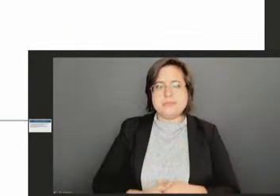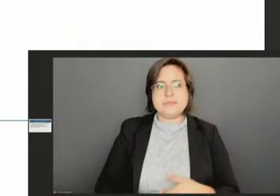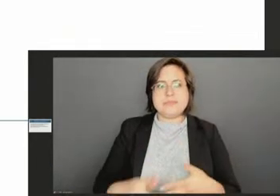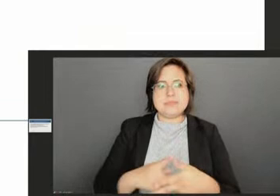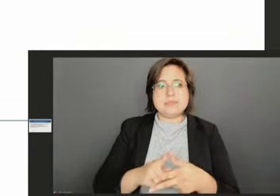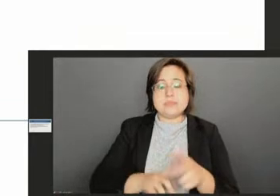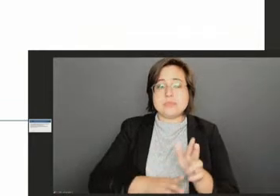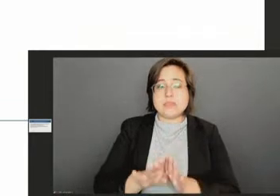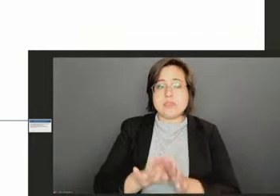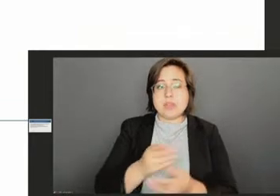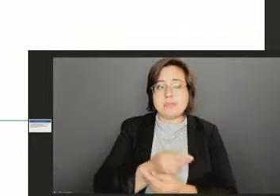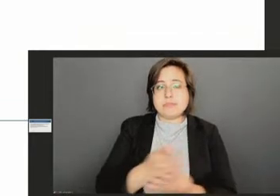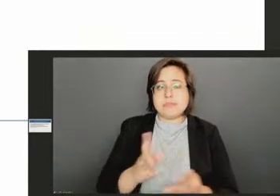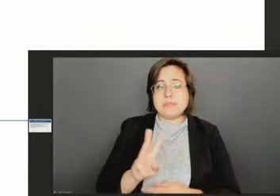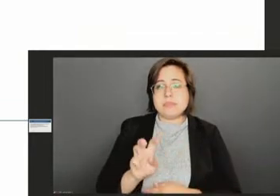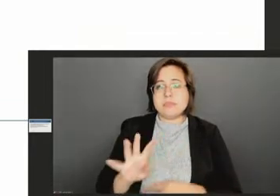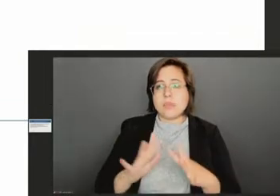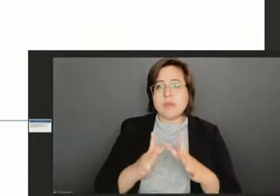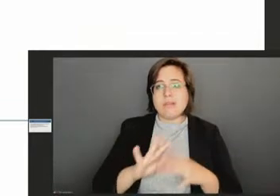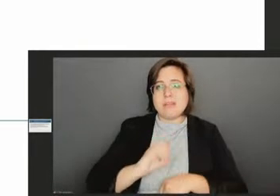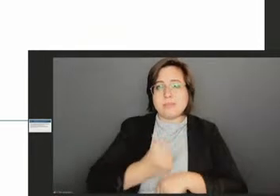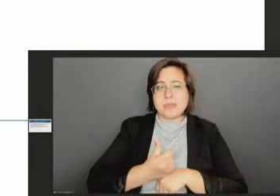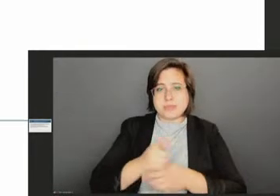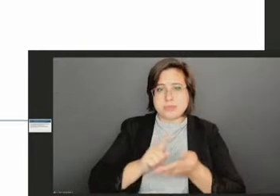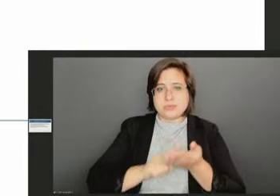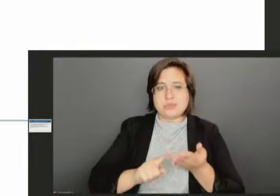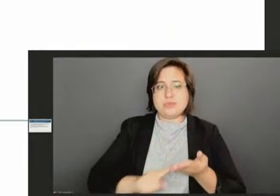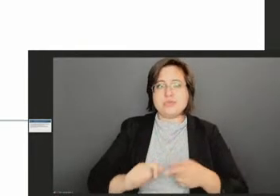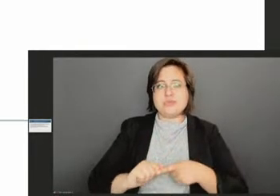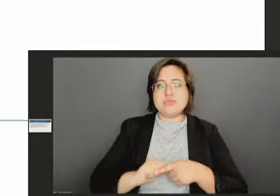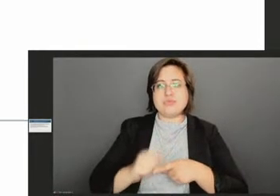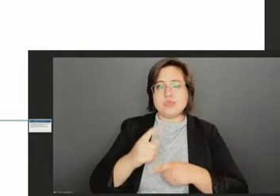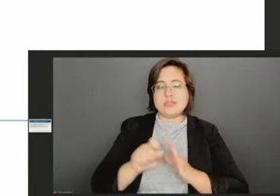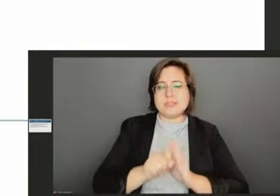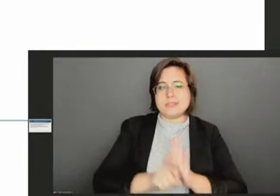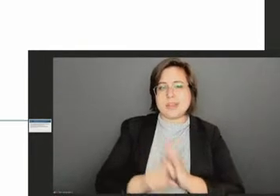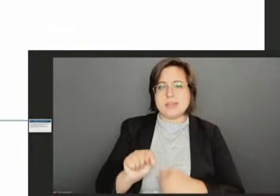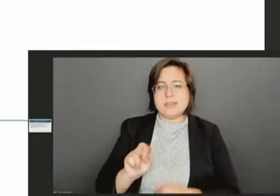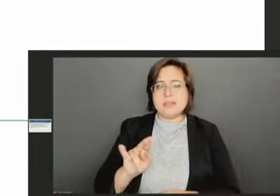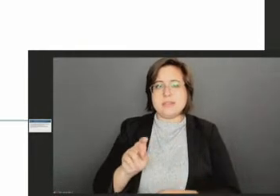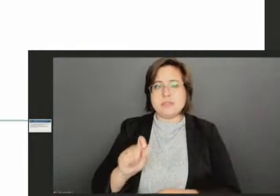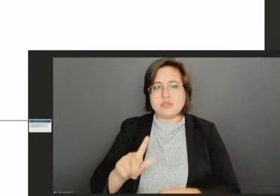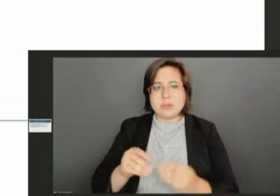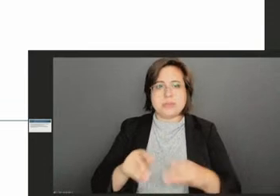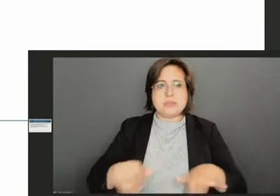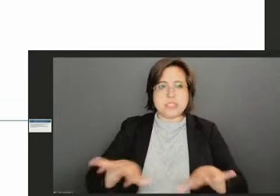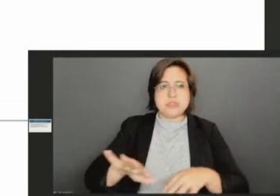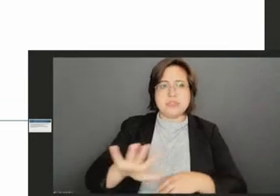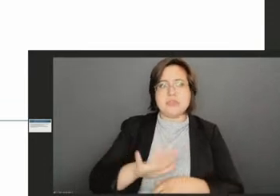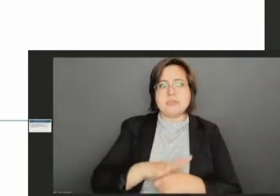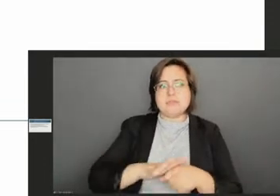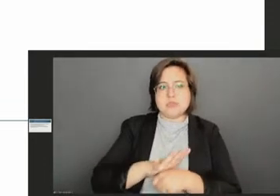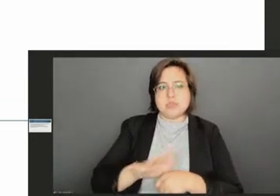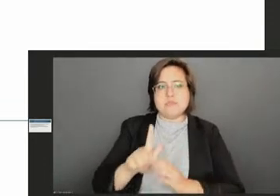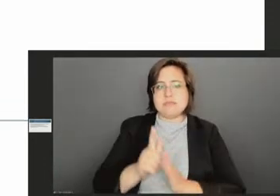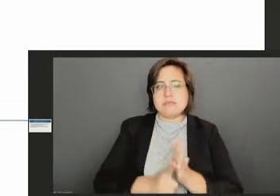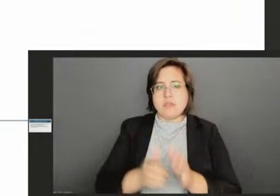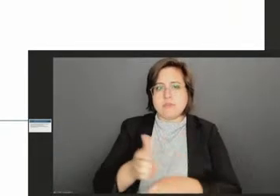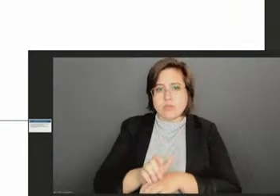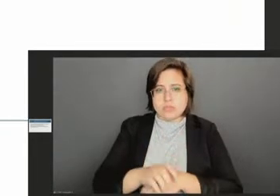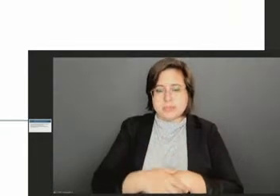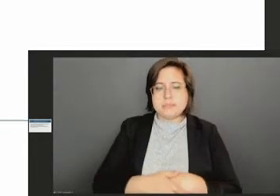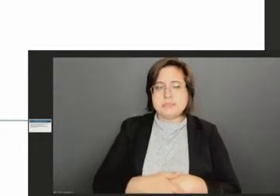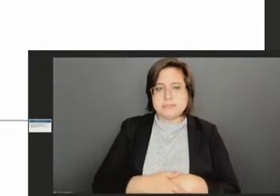web-based resources and trainings for state, tribal, territorial, and local law enforcement to ensure how to best